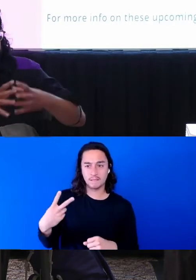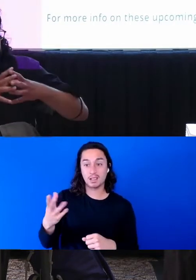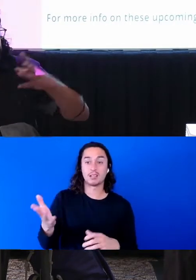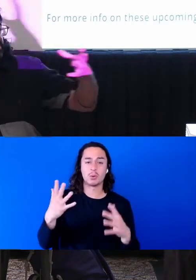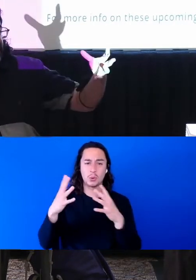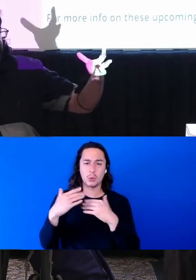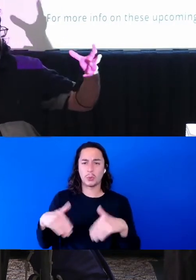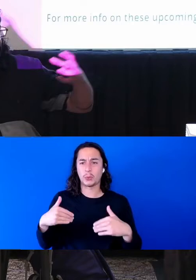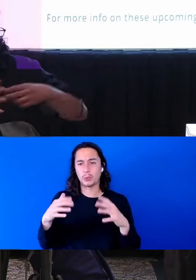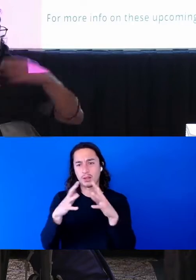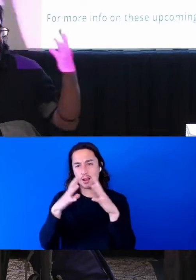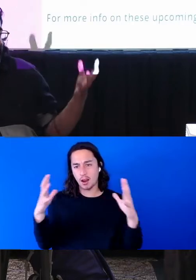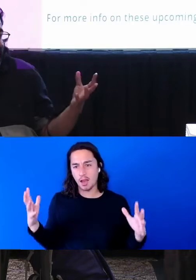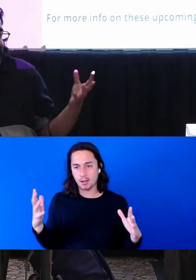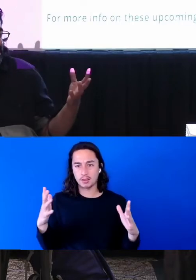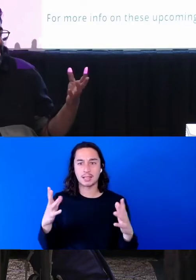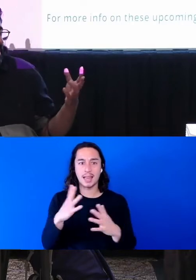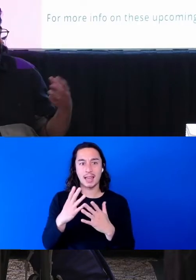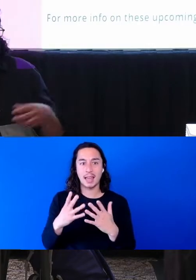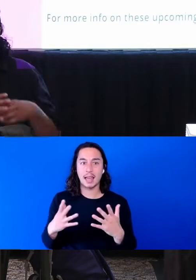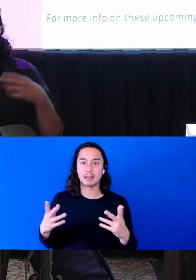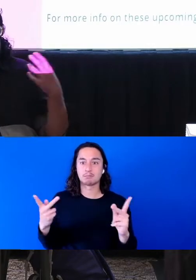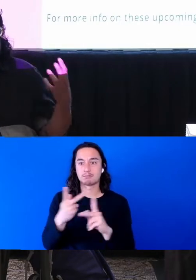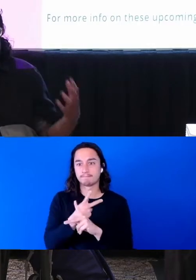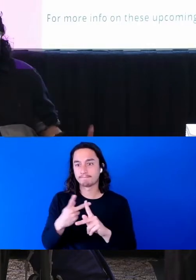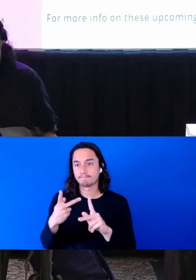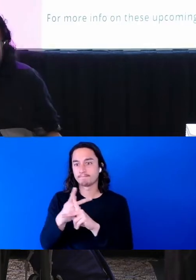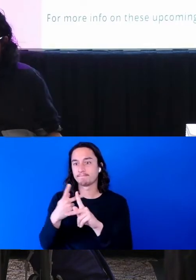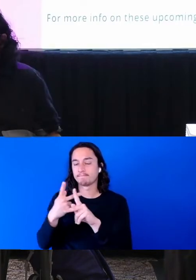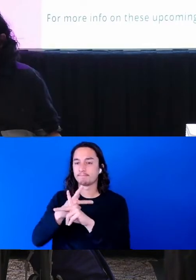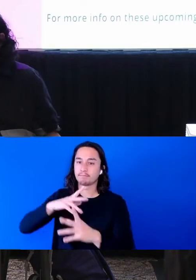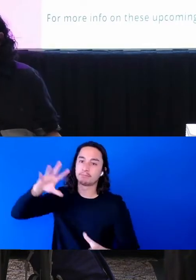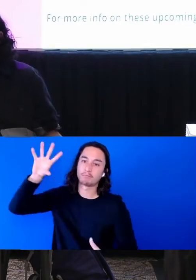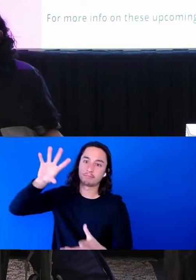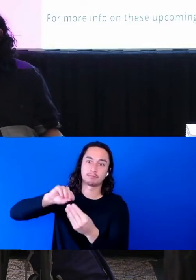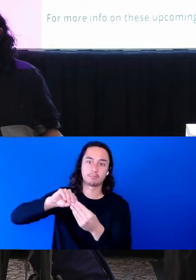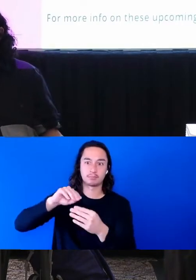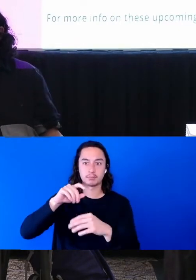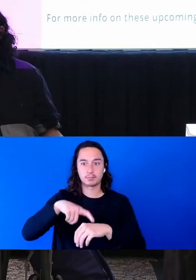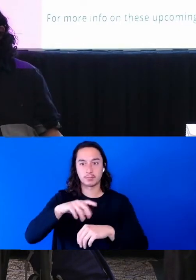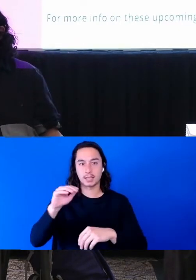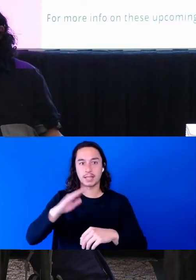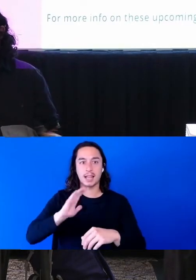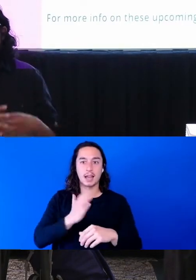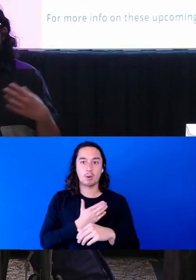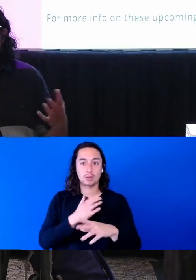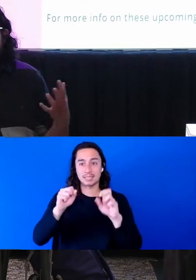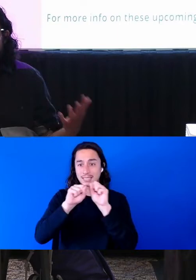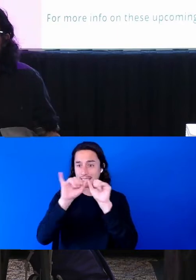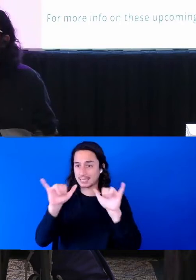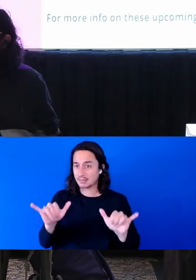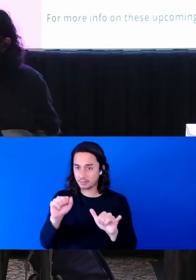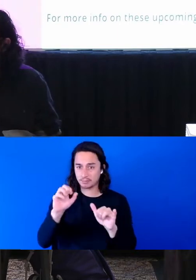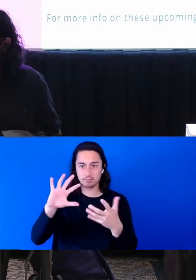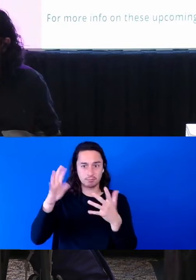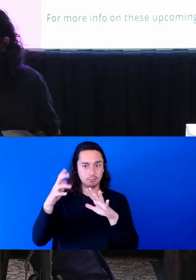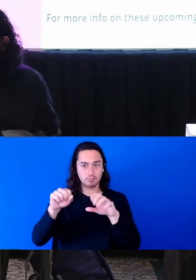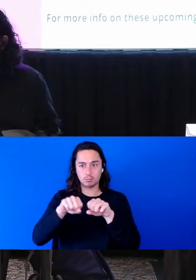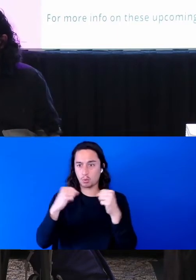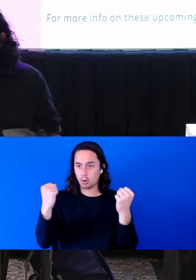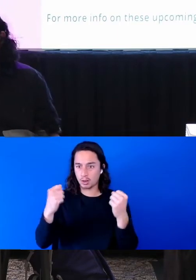ways, and it's accumulated from across time, and our systems are so broken that I'm watching my friends